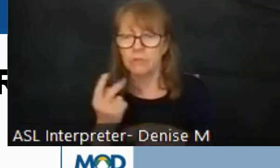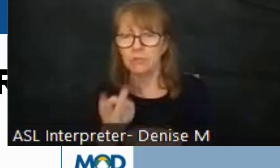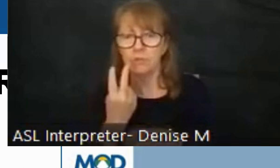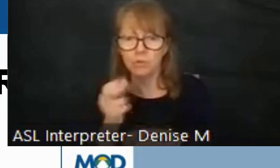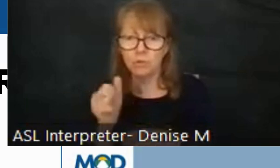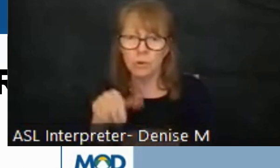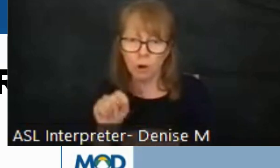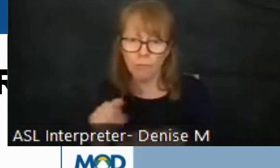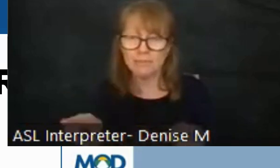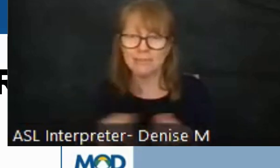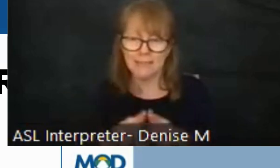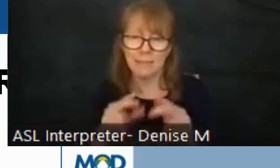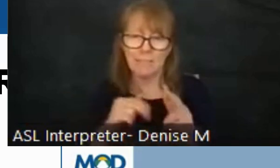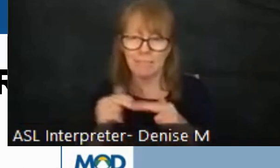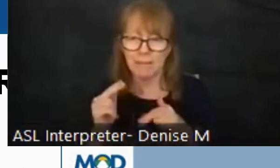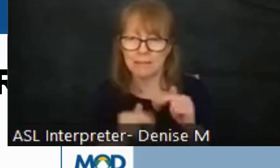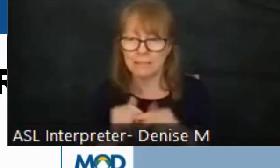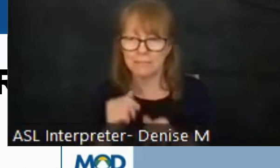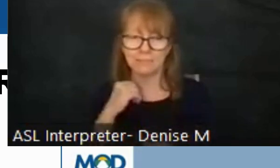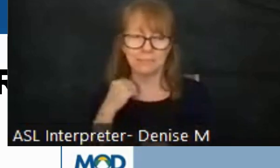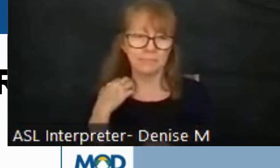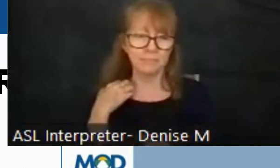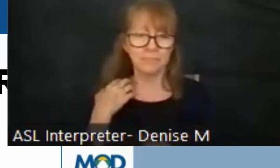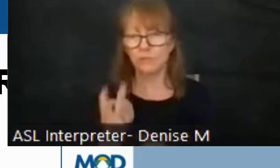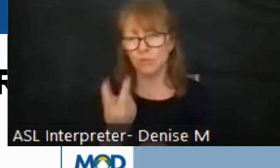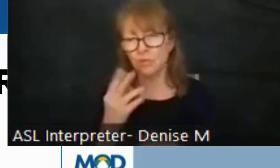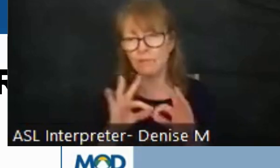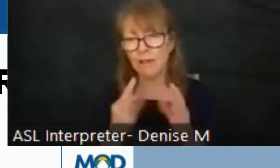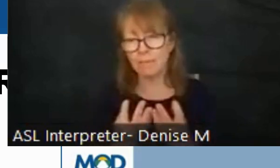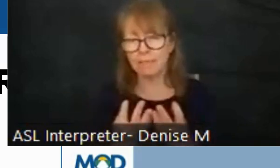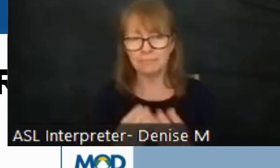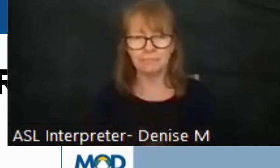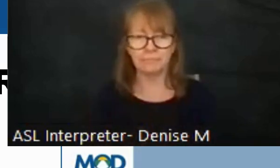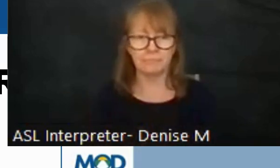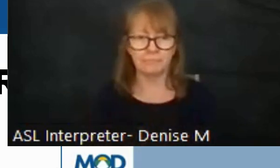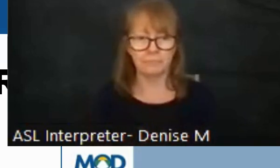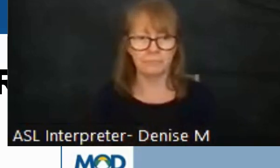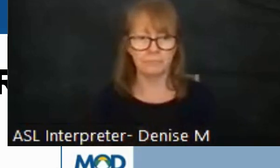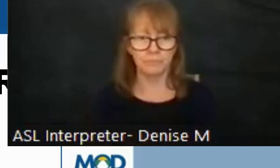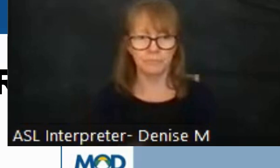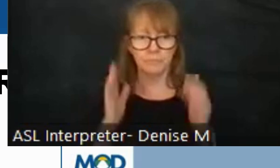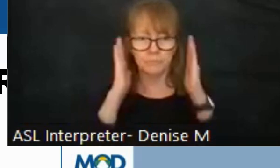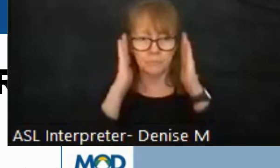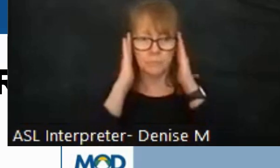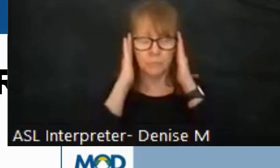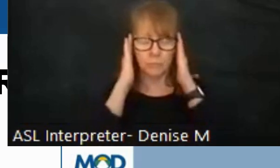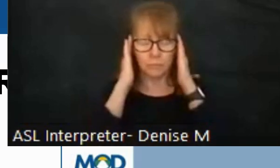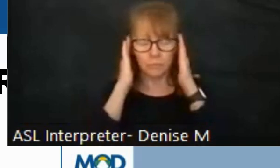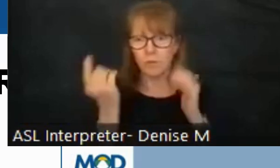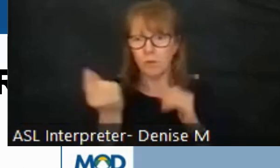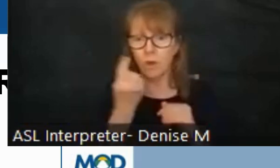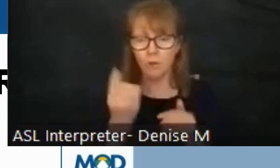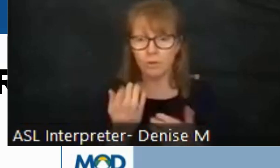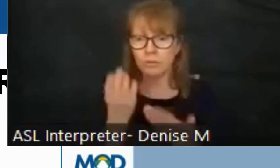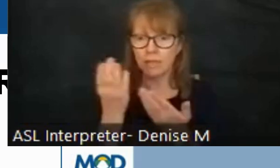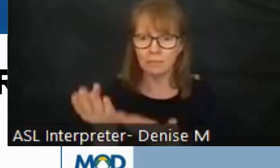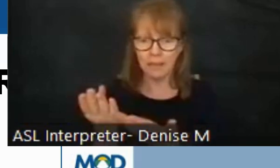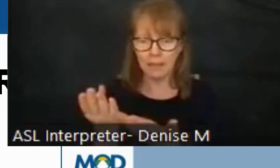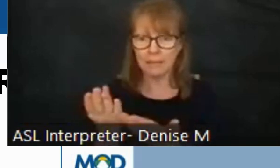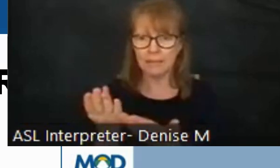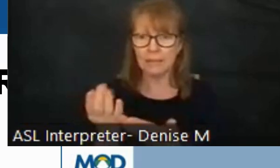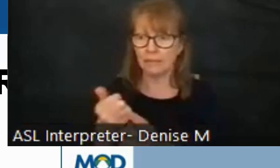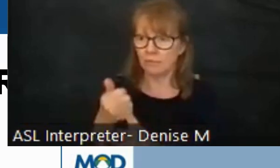in a building. So while we're always going to recommend that if a resident with a disability is capable of doing